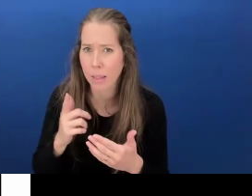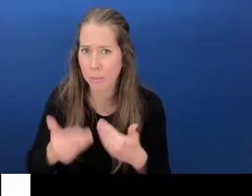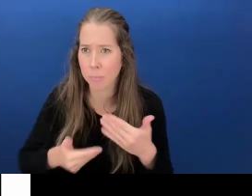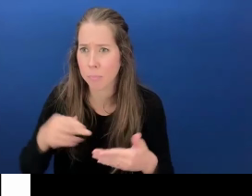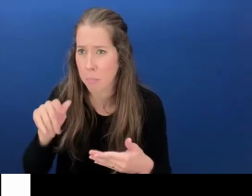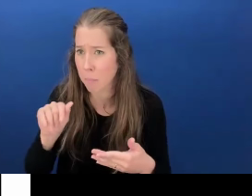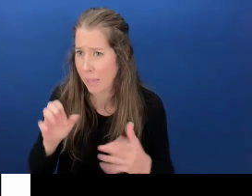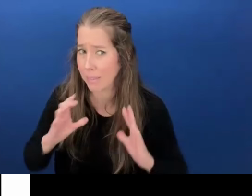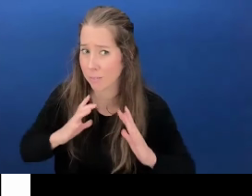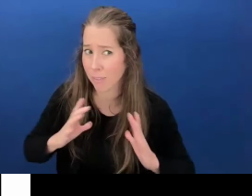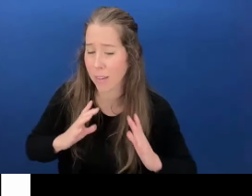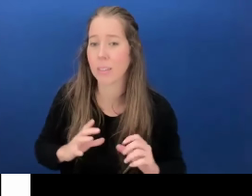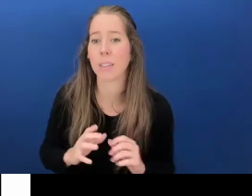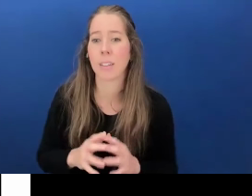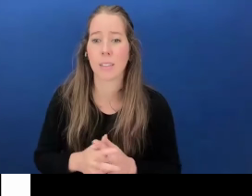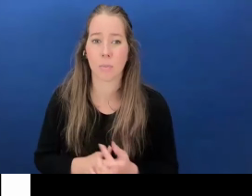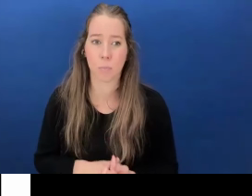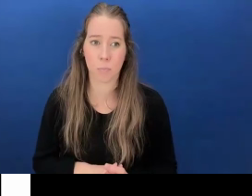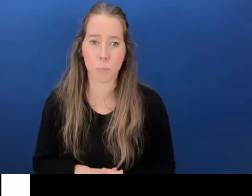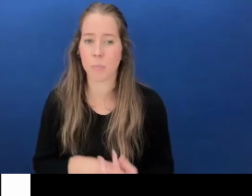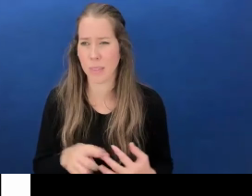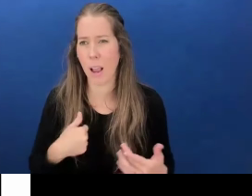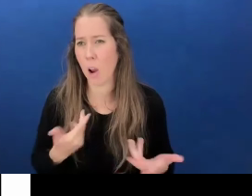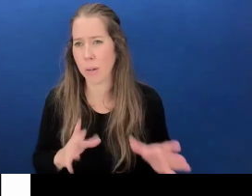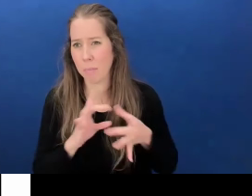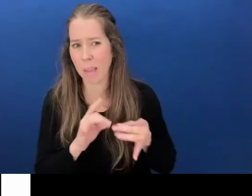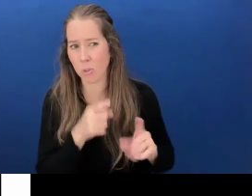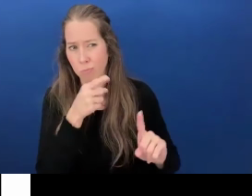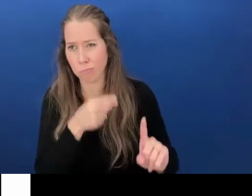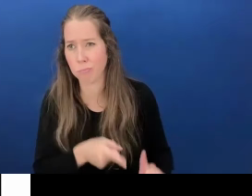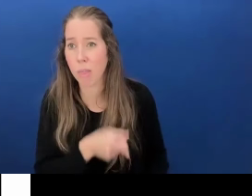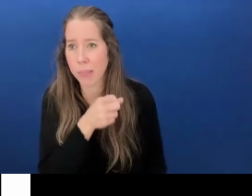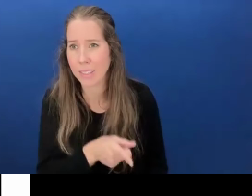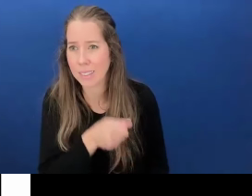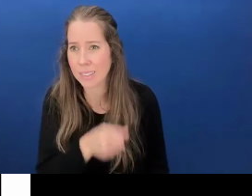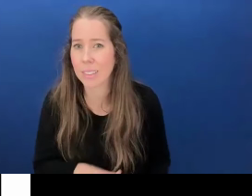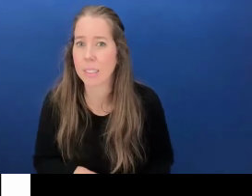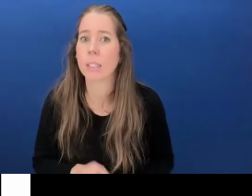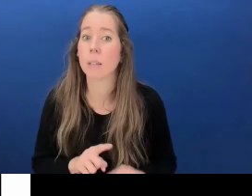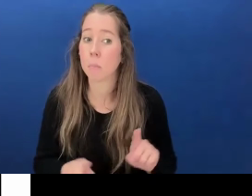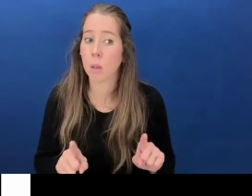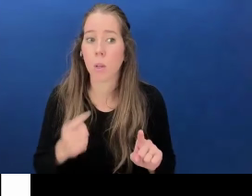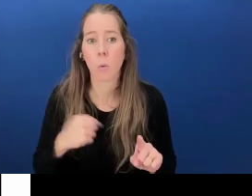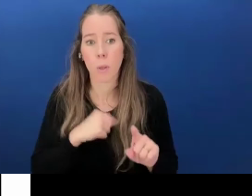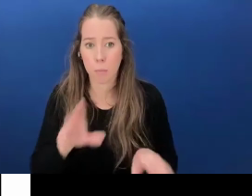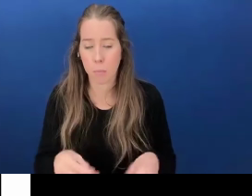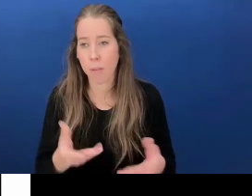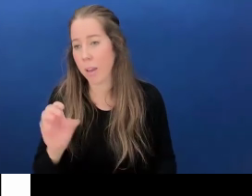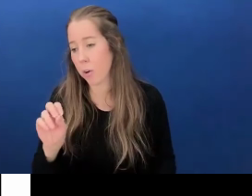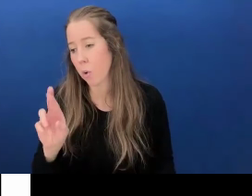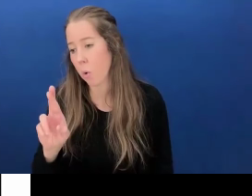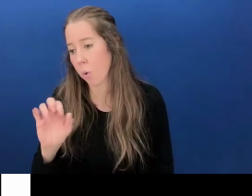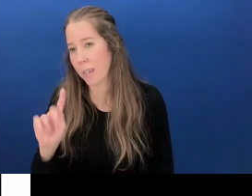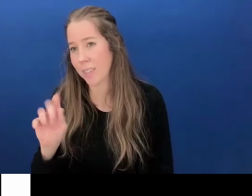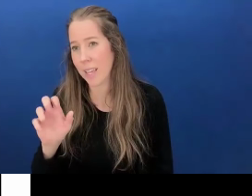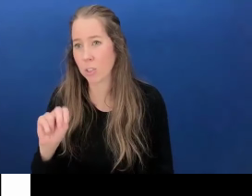so. And I kind of just hit on a lot of this right now, but, you know, I mentioned when we provide these orientation sessions, we're providing them all